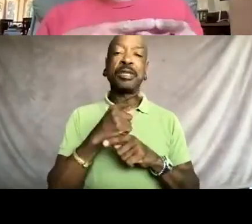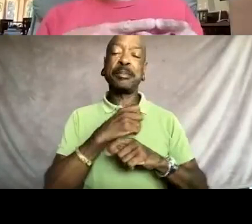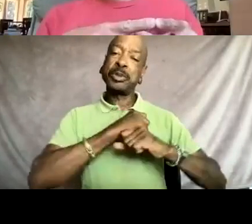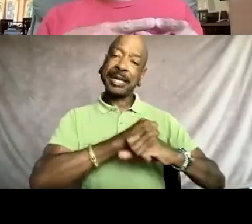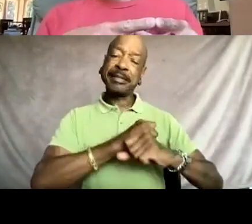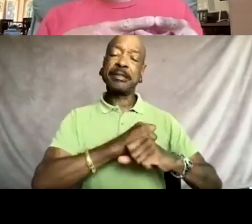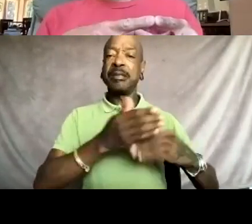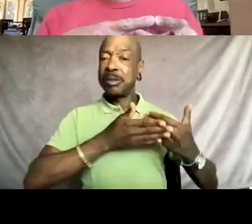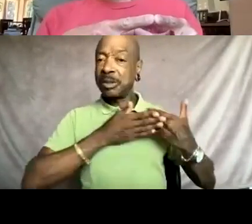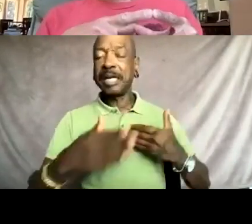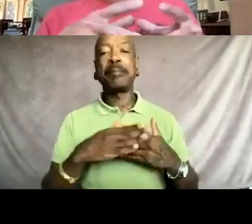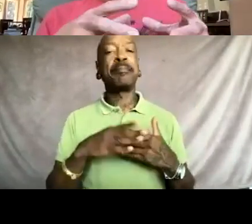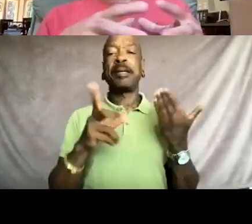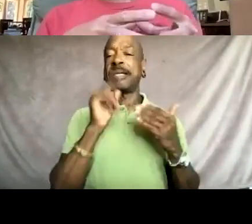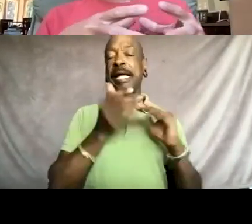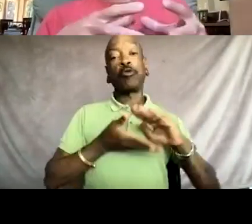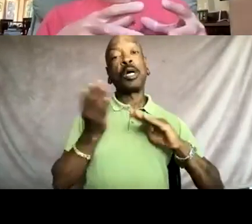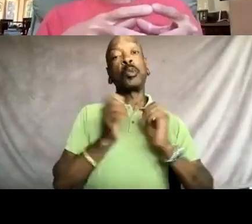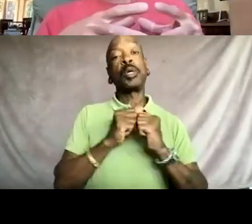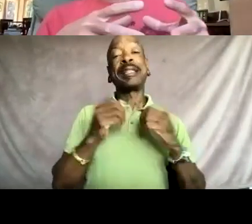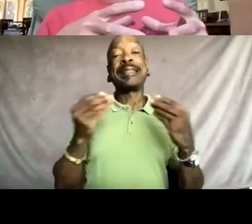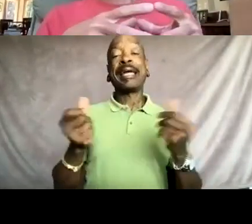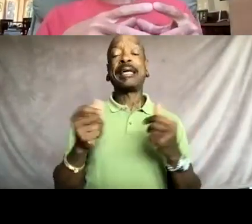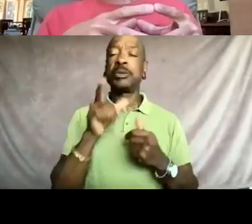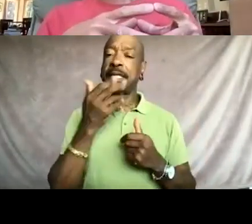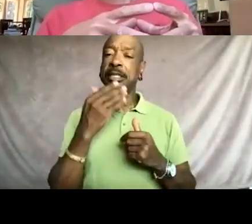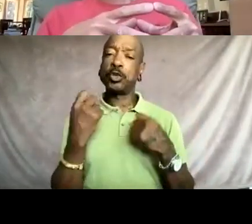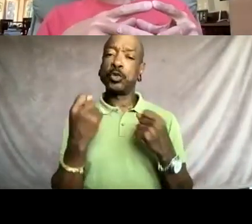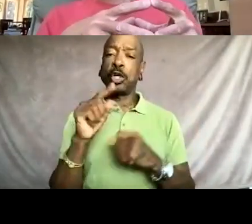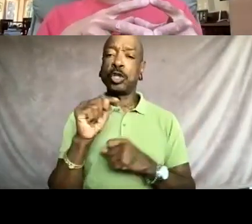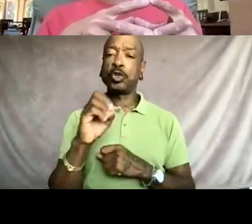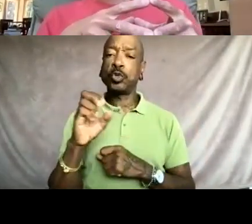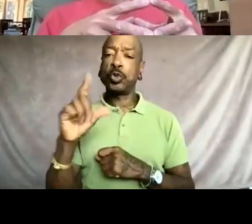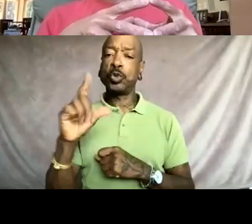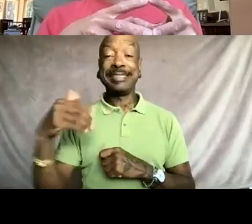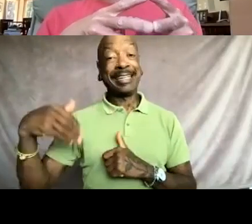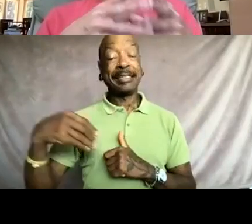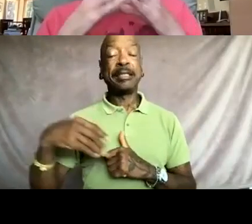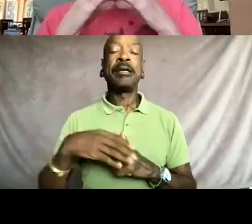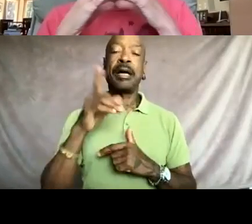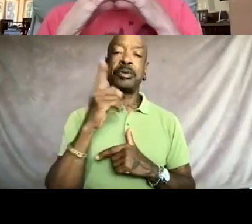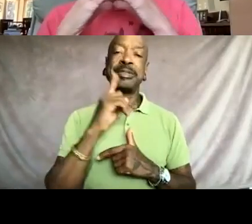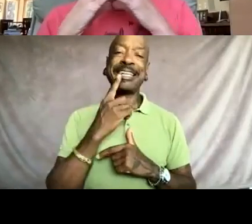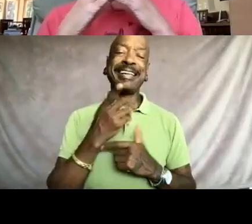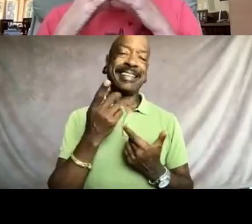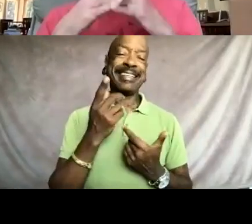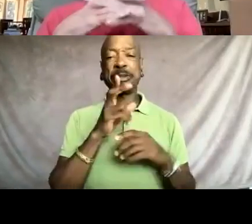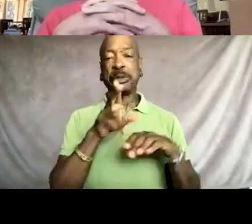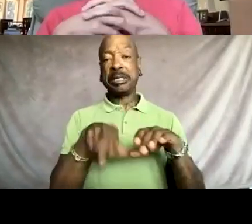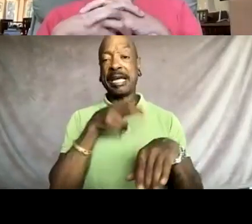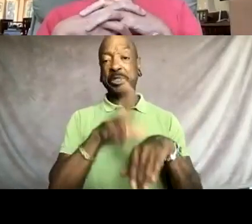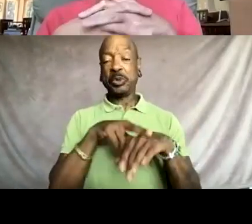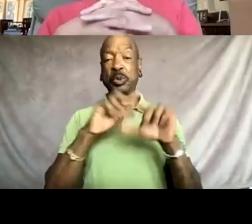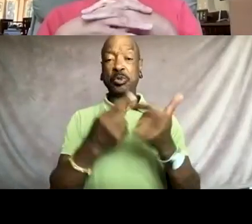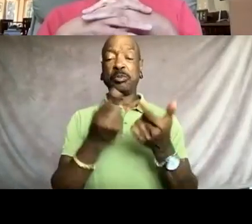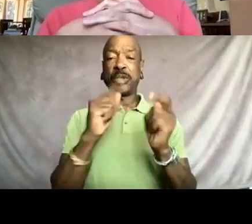with the land, so it doesn't make it a strong tool yet, although I will say there's a national group trying to figure